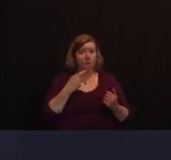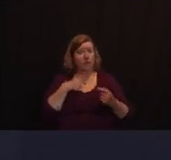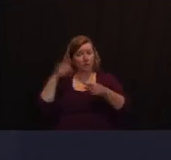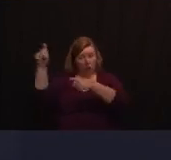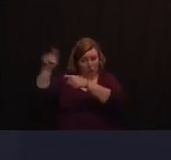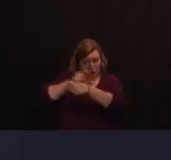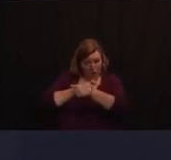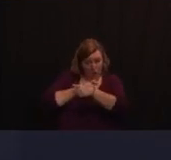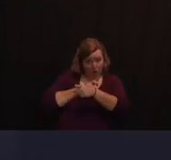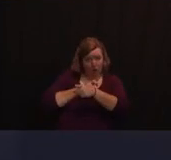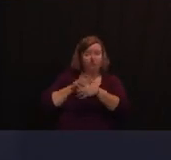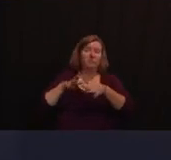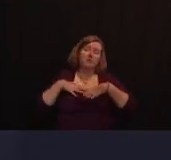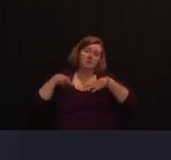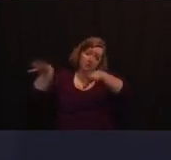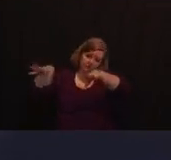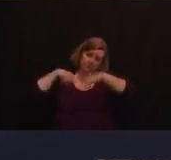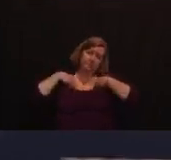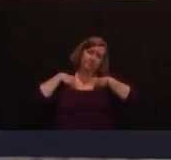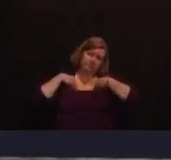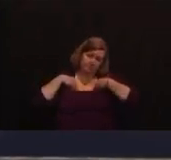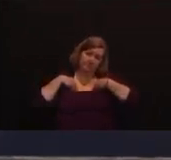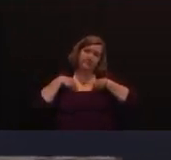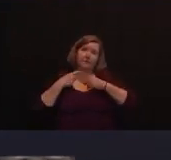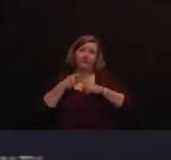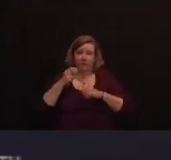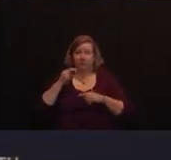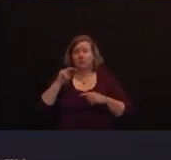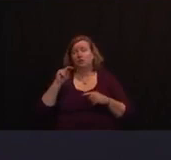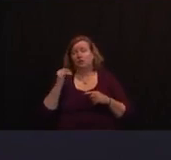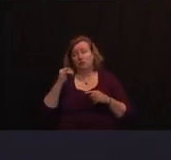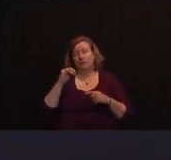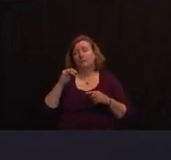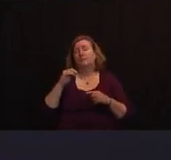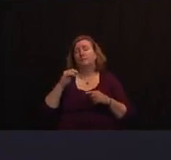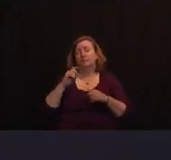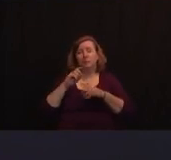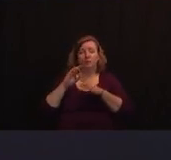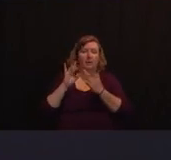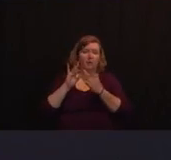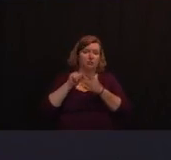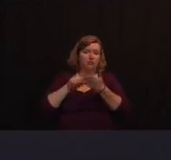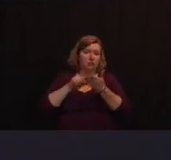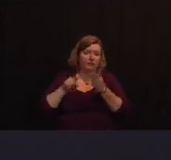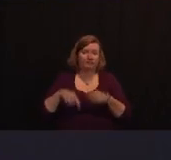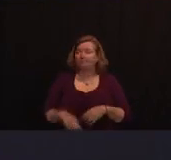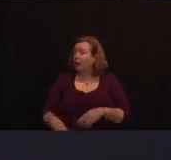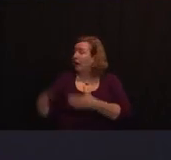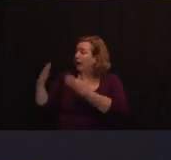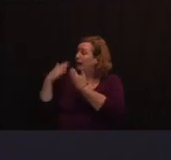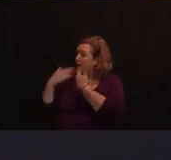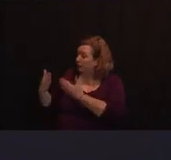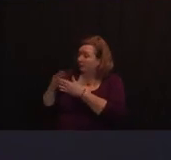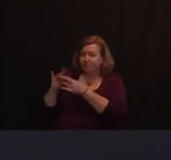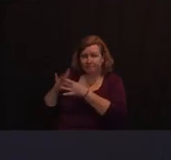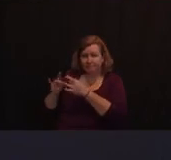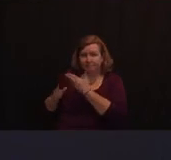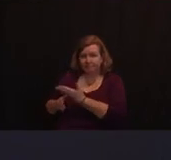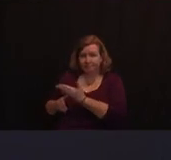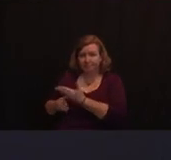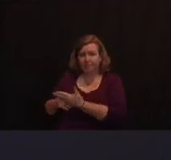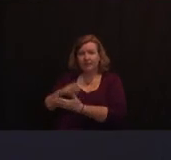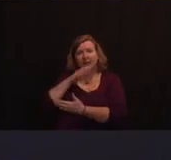COVID Alert NJ app. Thank you. Judy, thank you. 2 comments to underscore, one on age, one on